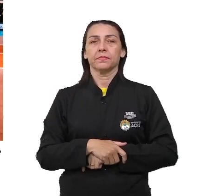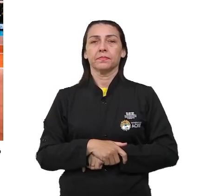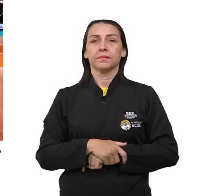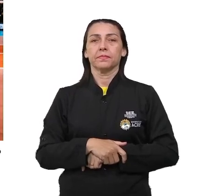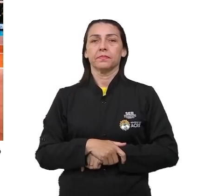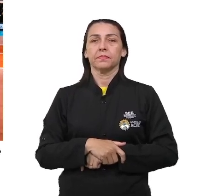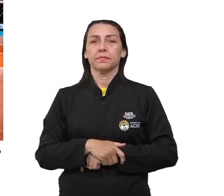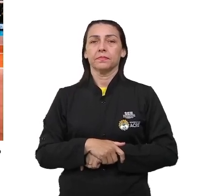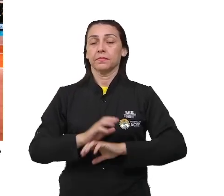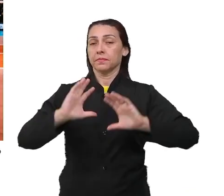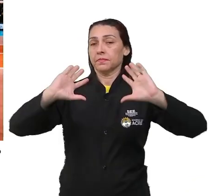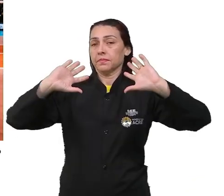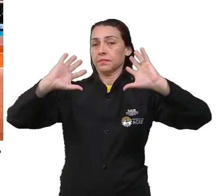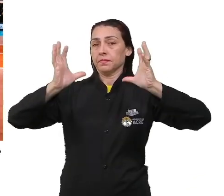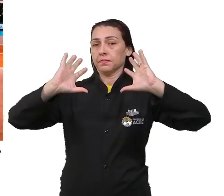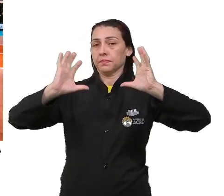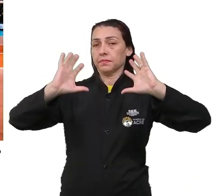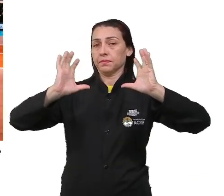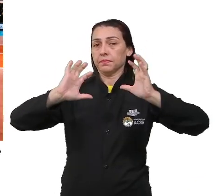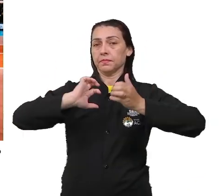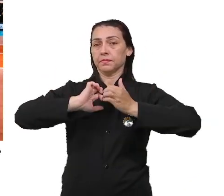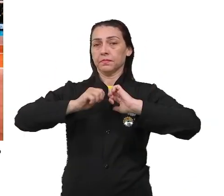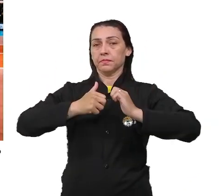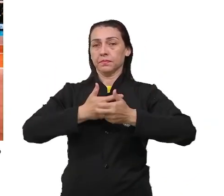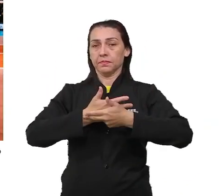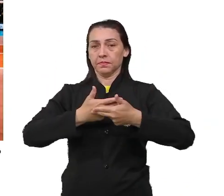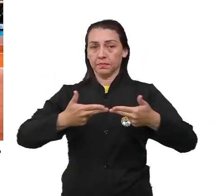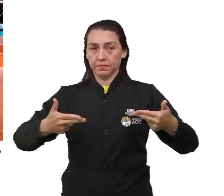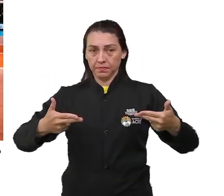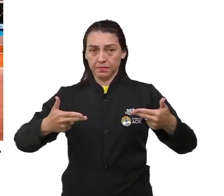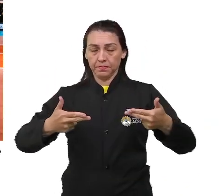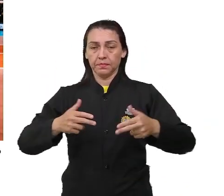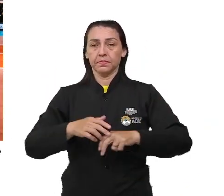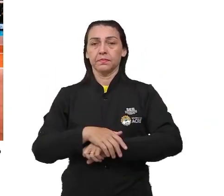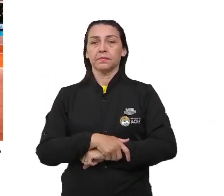1895. Volleyball was first played in